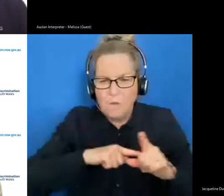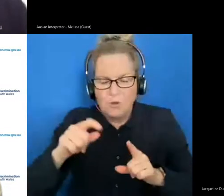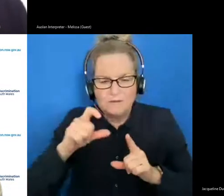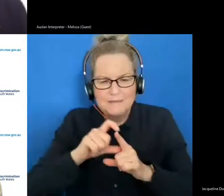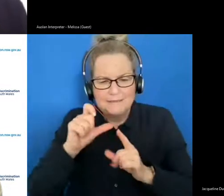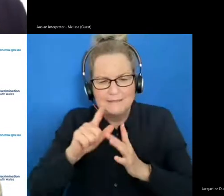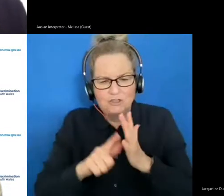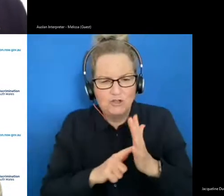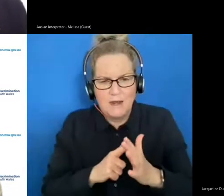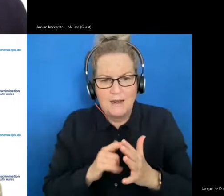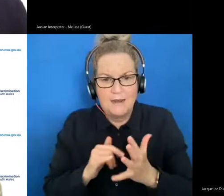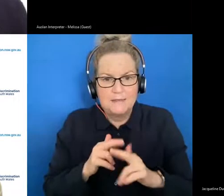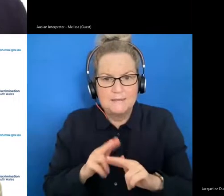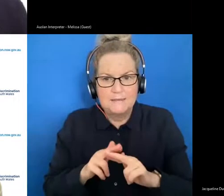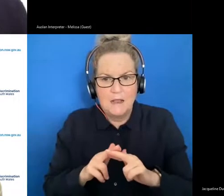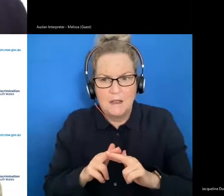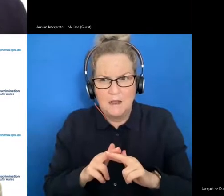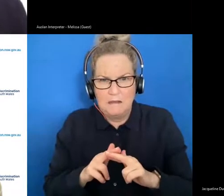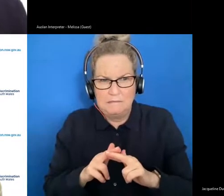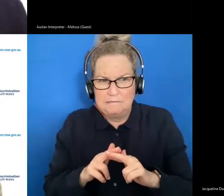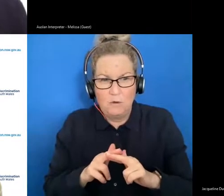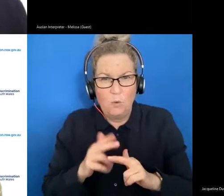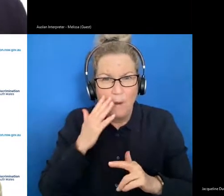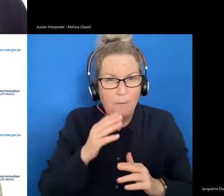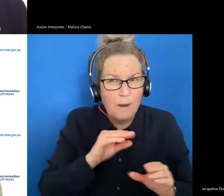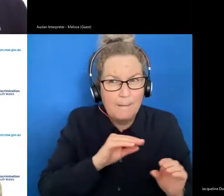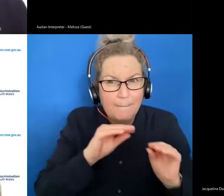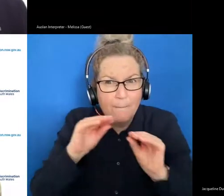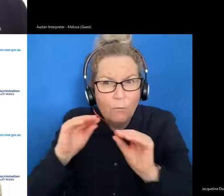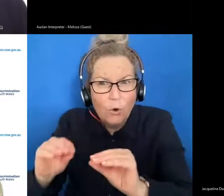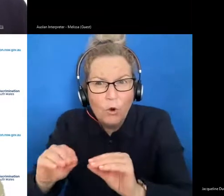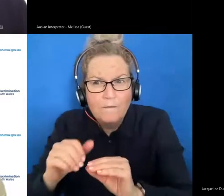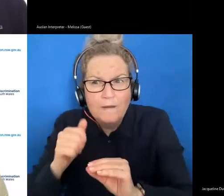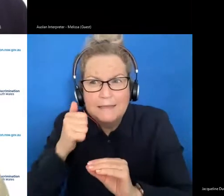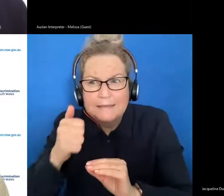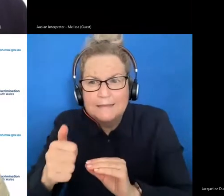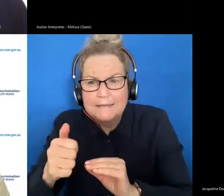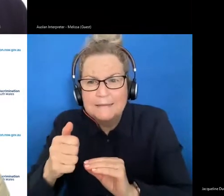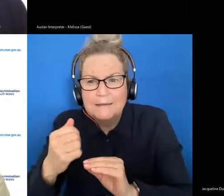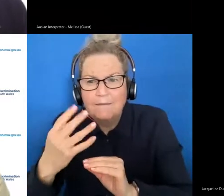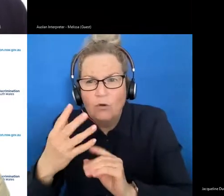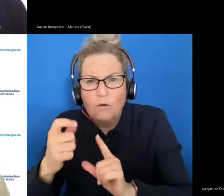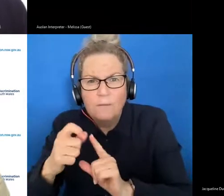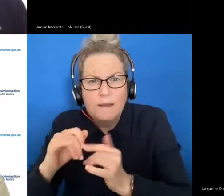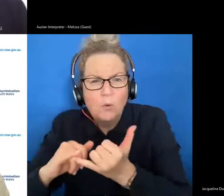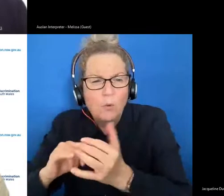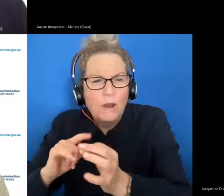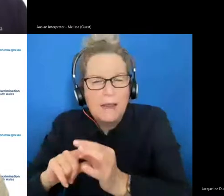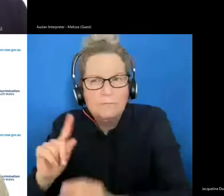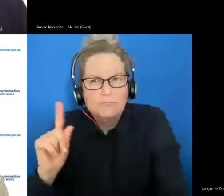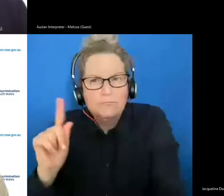of questions and trepidation about the move to 6 PSQ, but just imagine what that might have felt like for